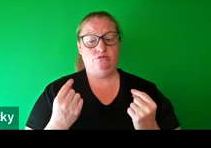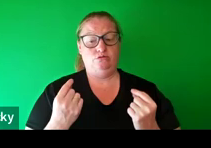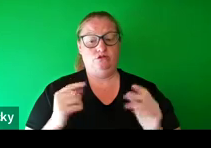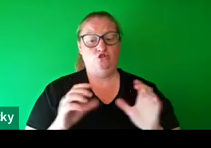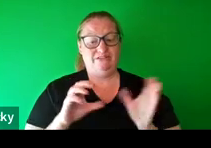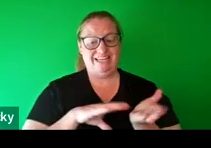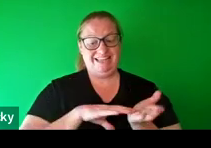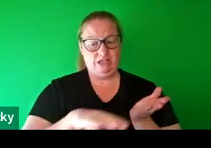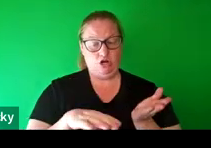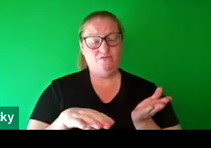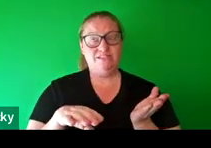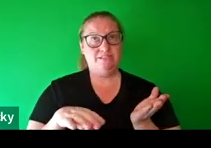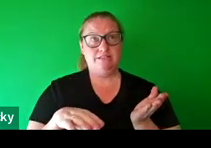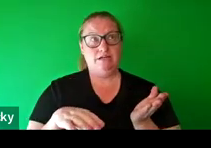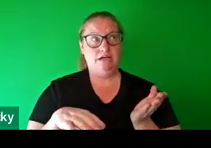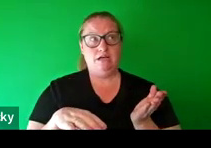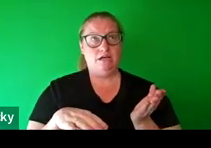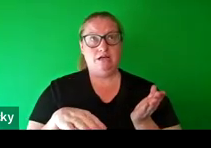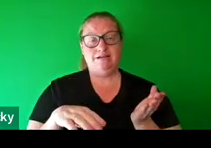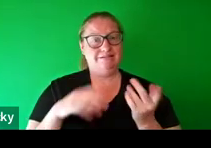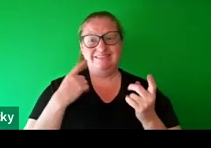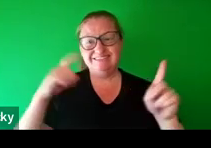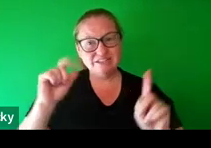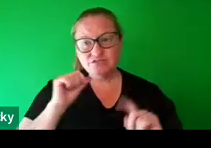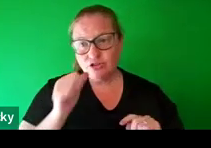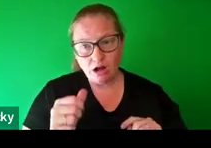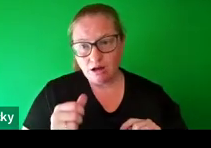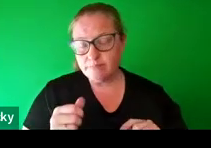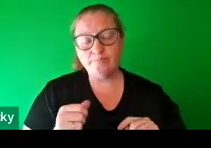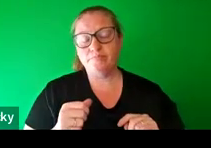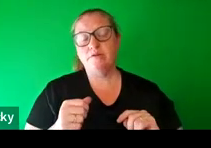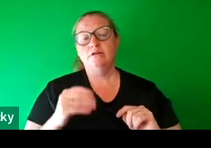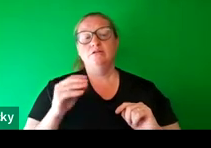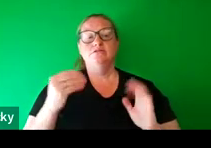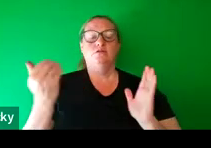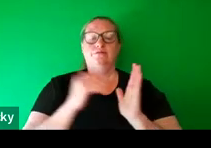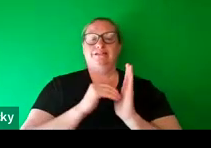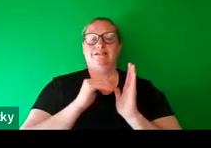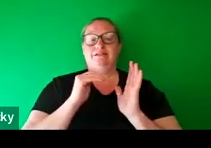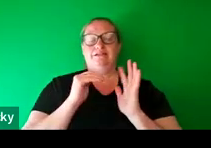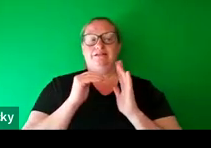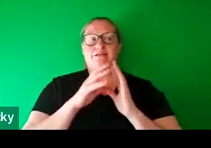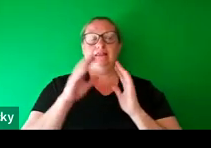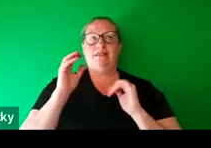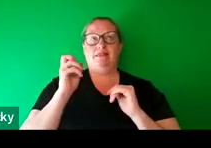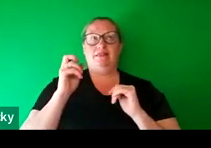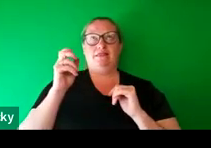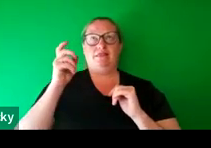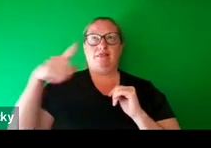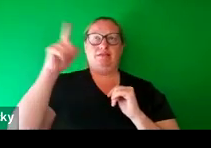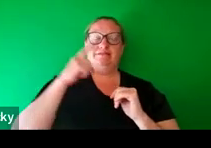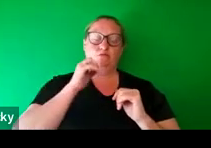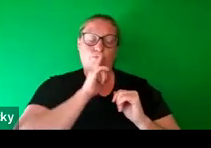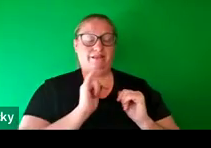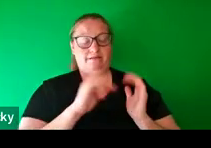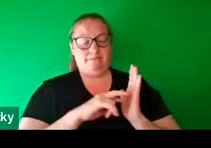certificated layoffs, they wouldn't have been successful. And so again, that said, that it made them say, like, really, we see